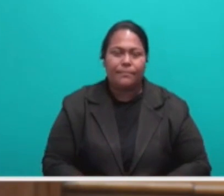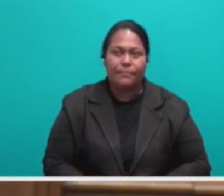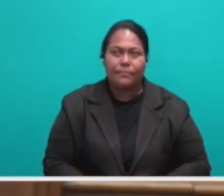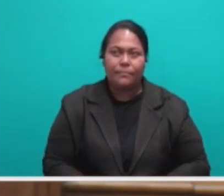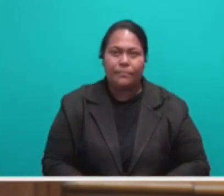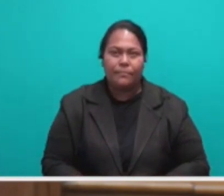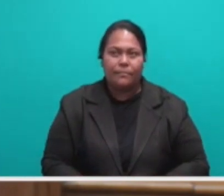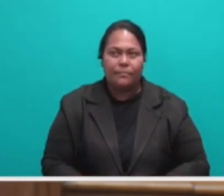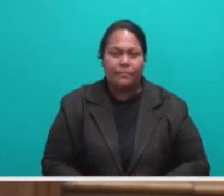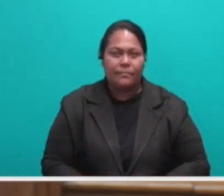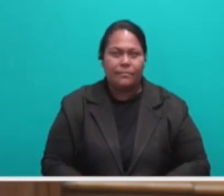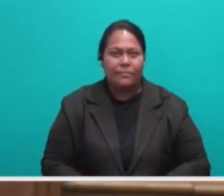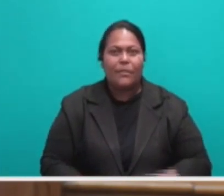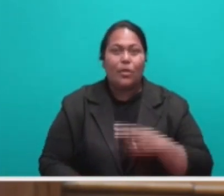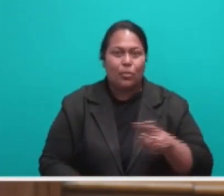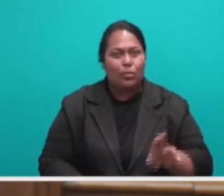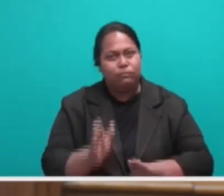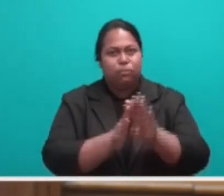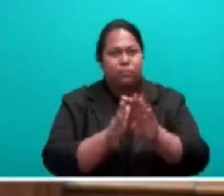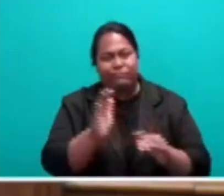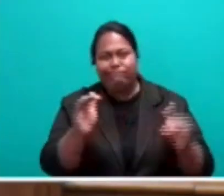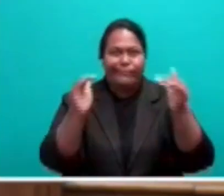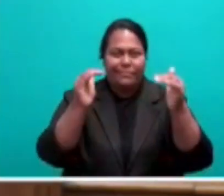to get back up the scale, the medal scale.